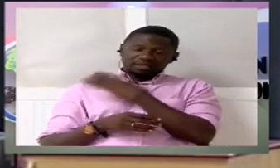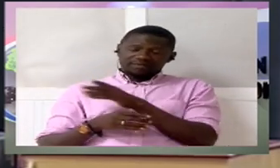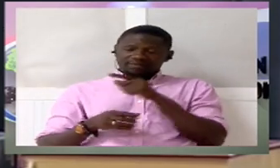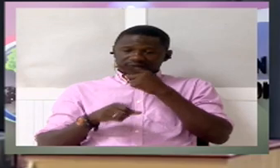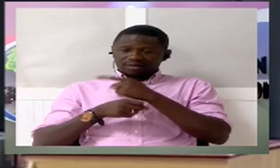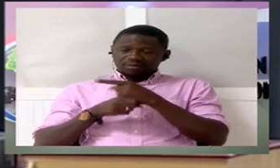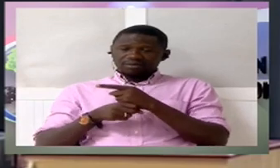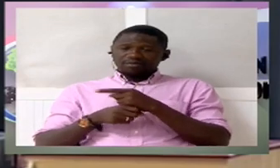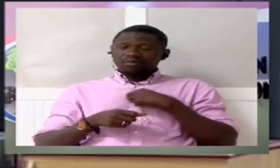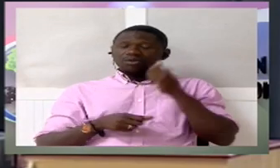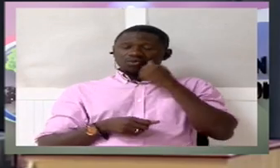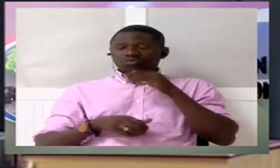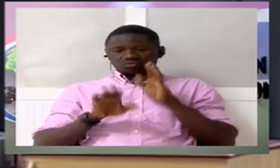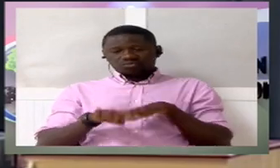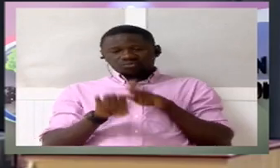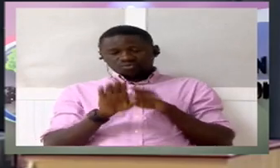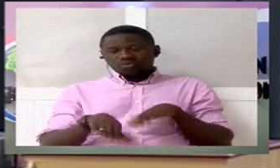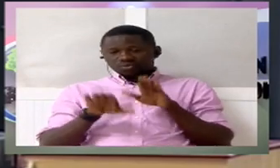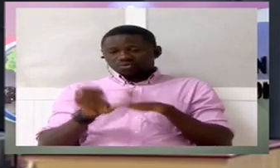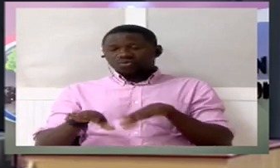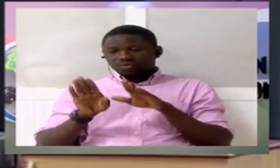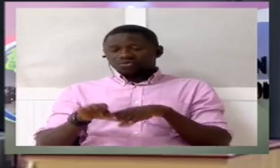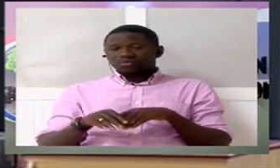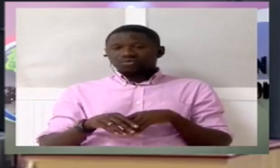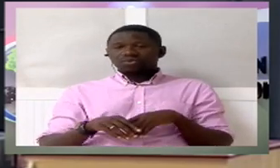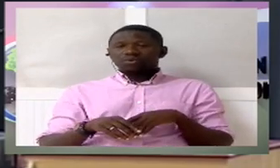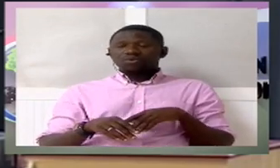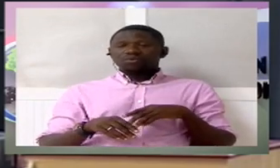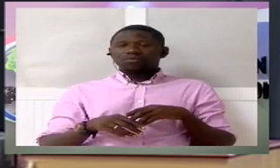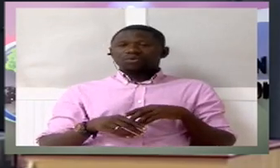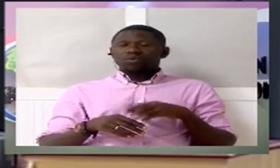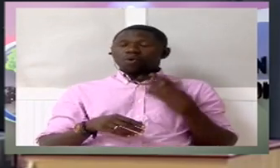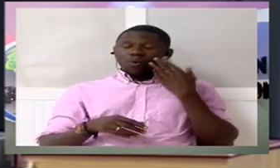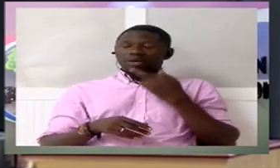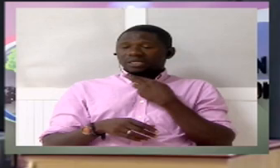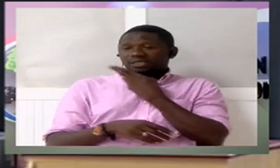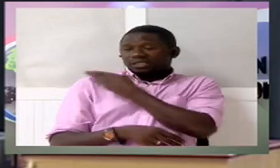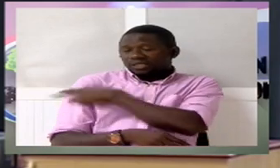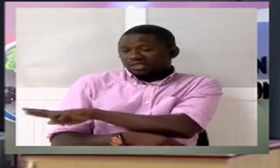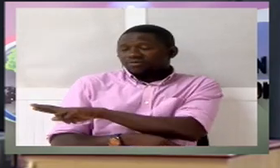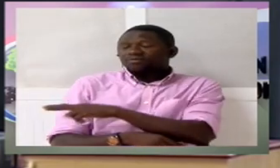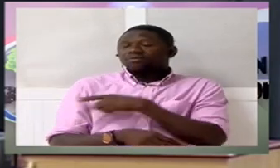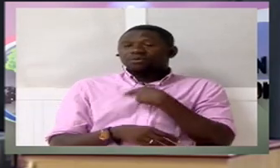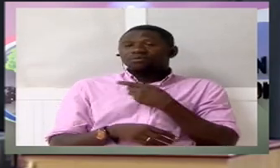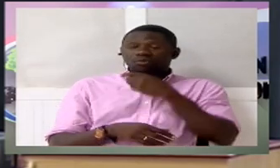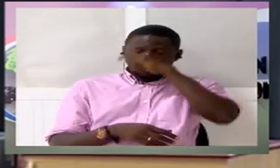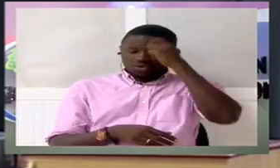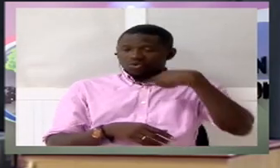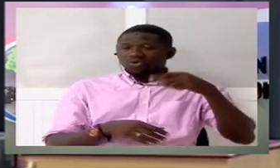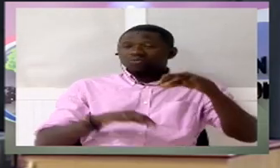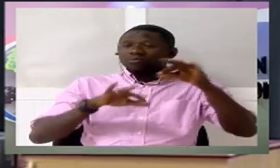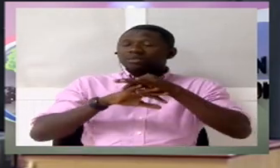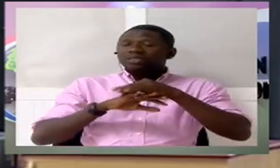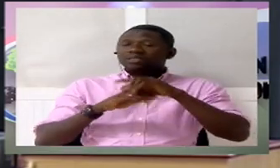left here, I used to sew. On marriage grounds. When I resigned from work on